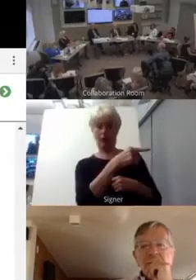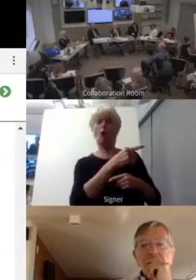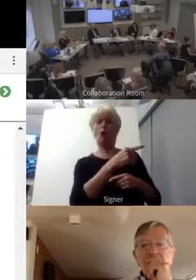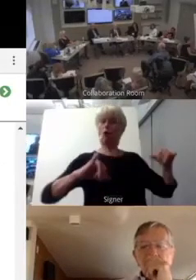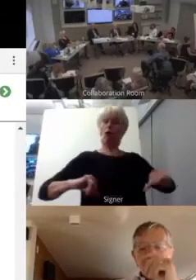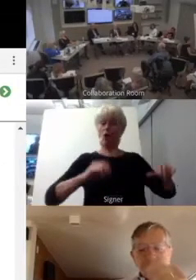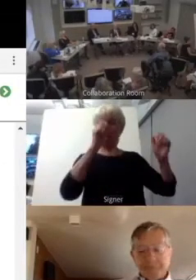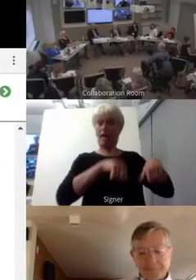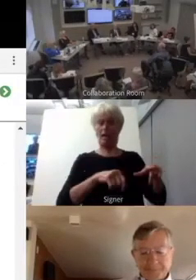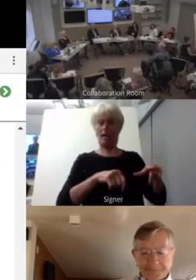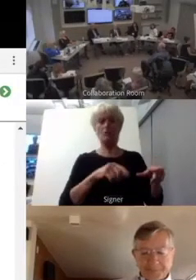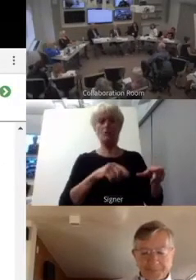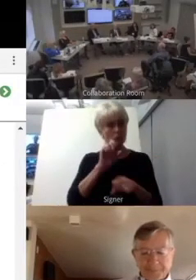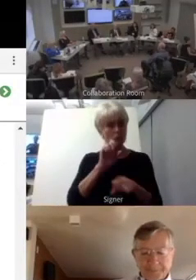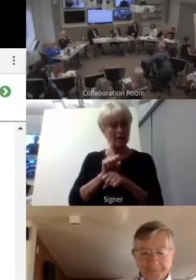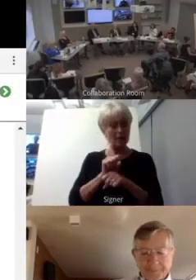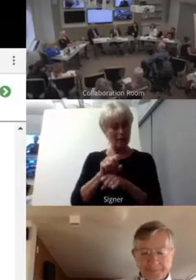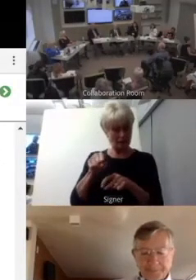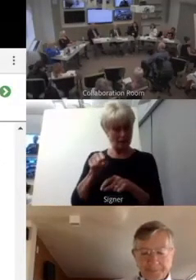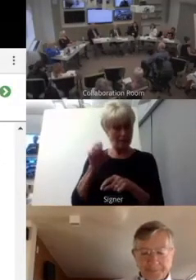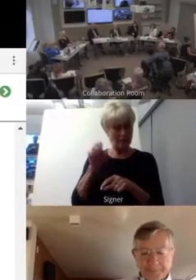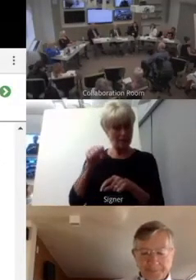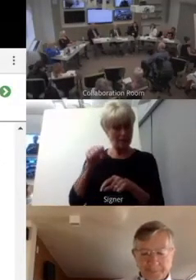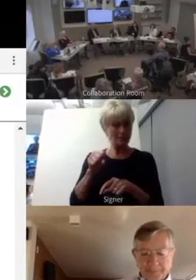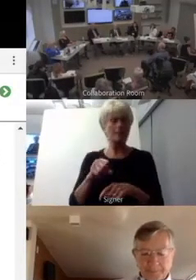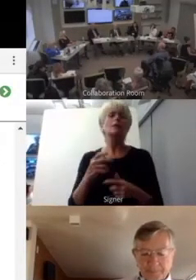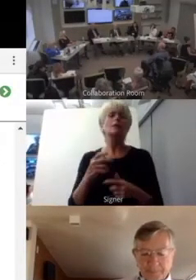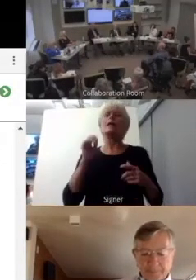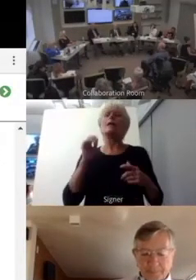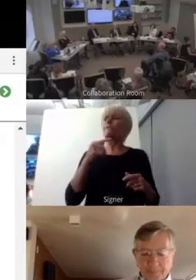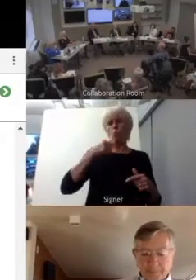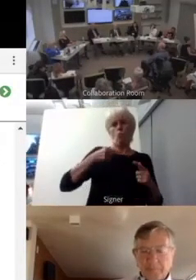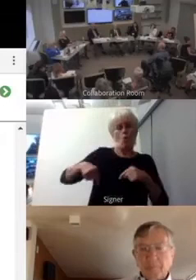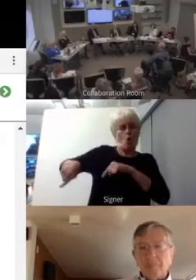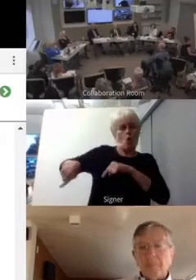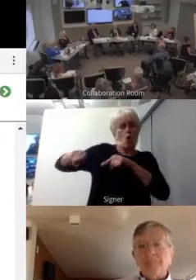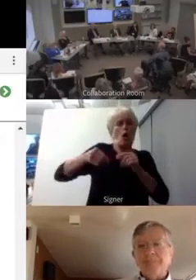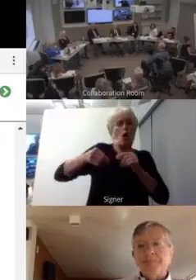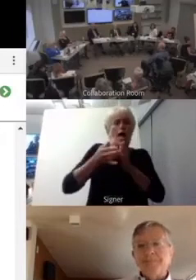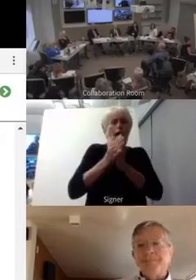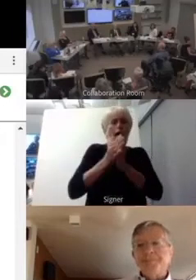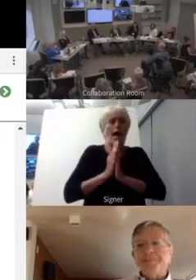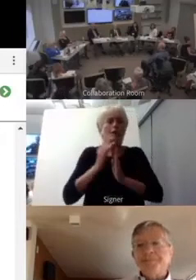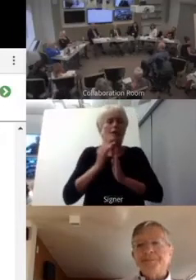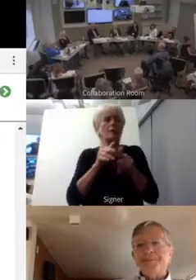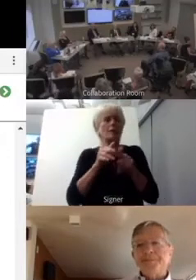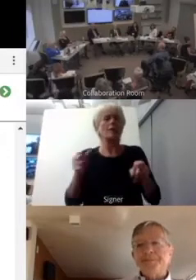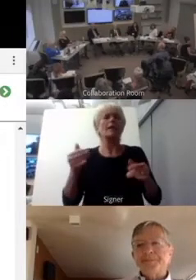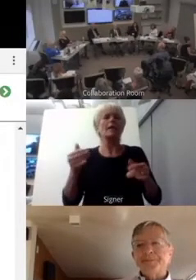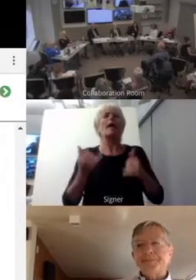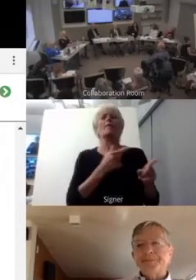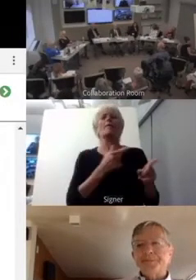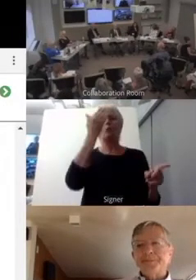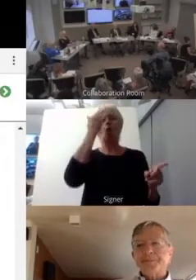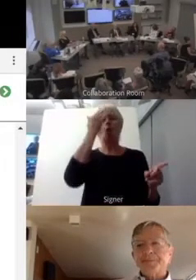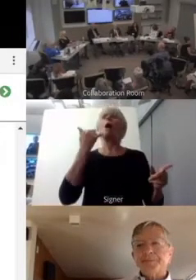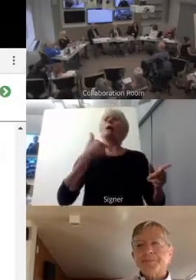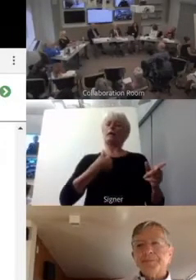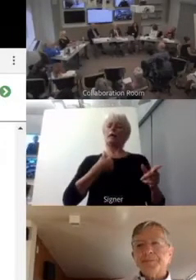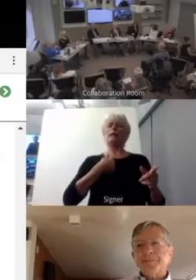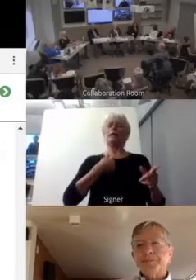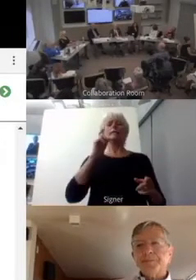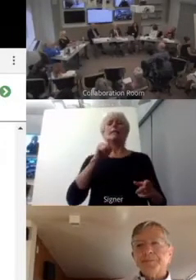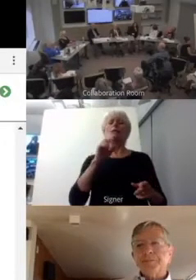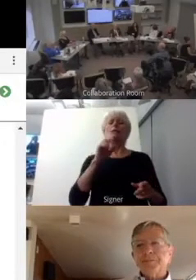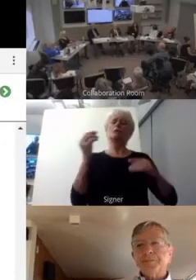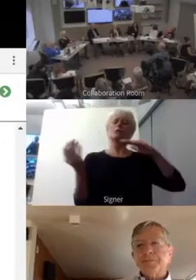are asking for the same thing, vendors know what to provide us with. If one university says, oh, we need screen reader accessibility, and another university